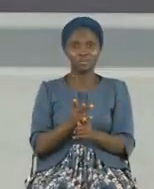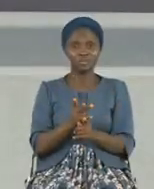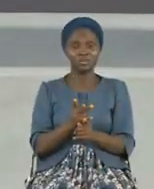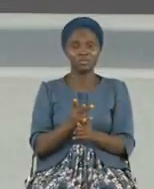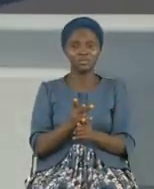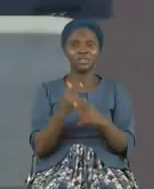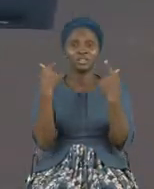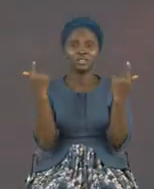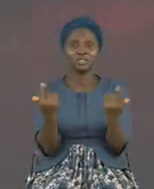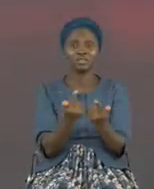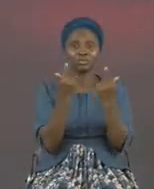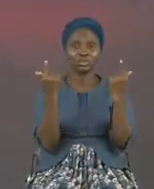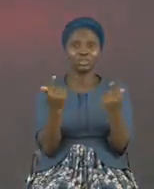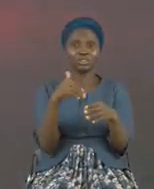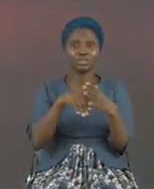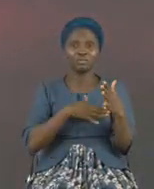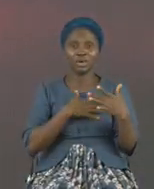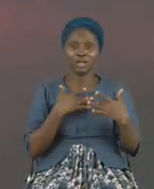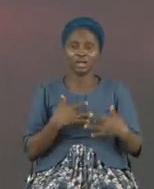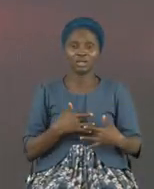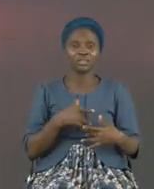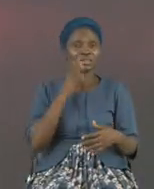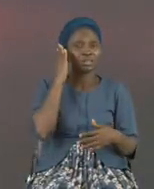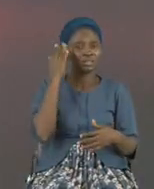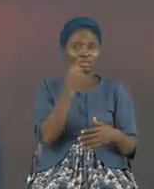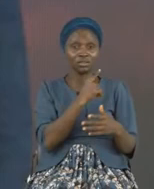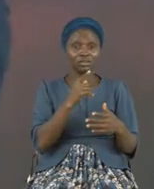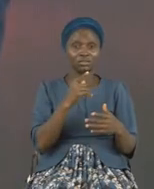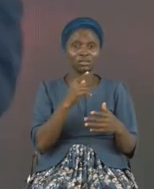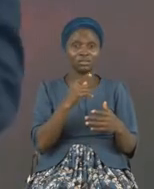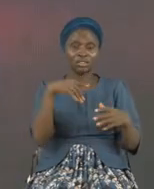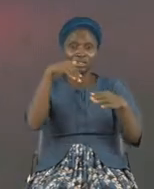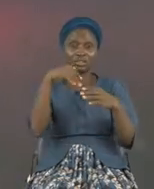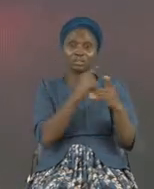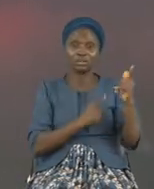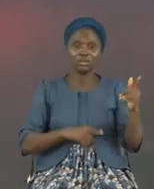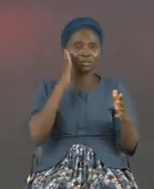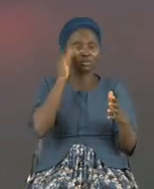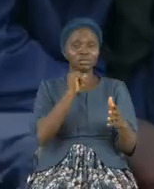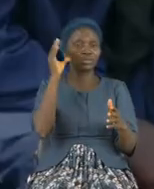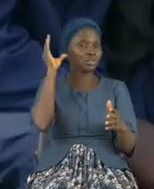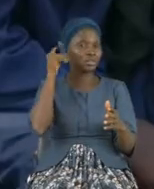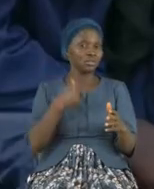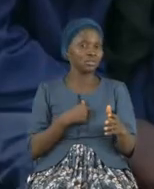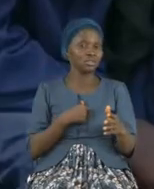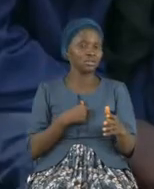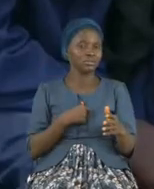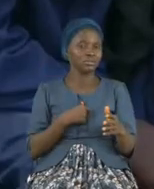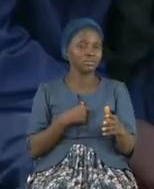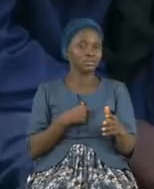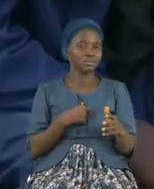in my heart, the Lord will not hear me. I come to number three here. Number three,